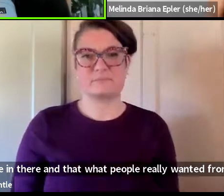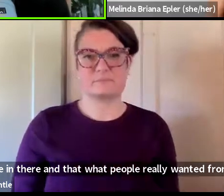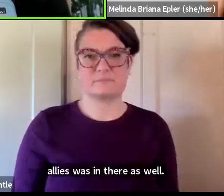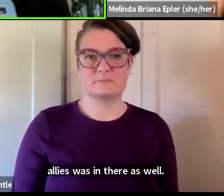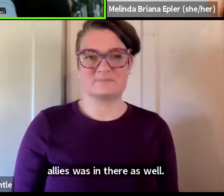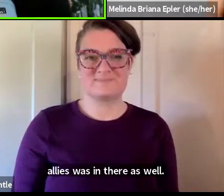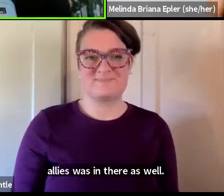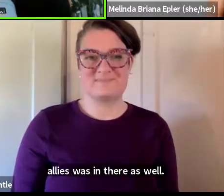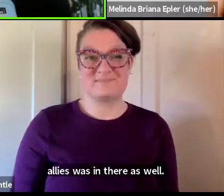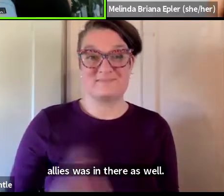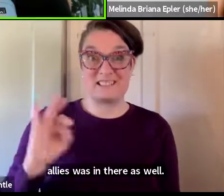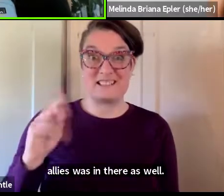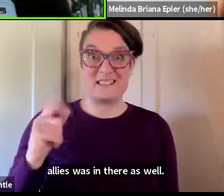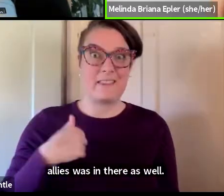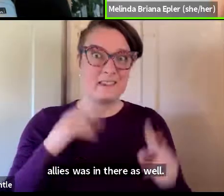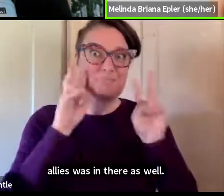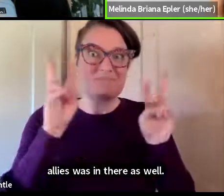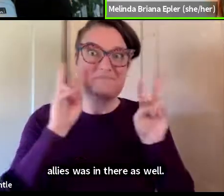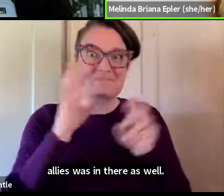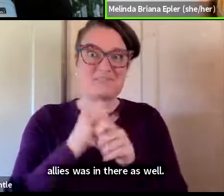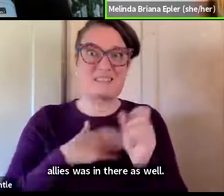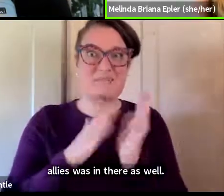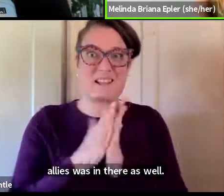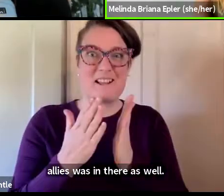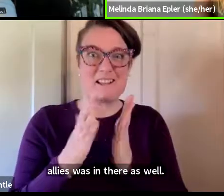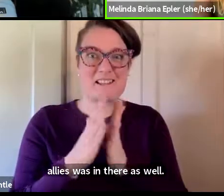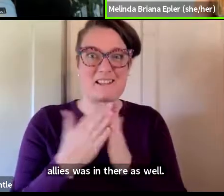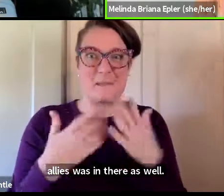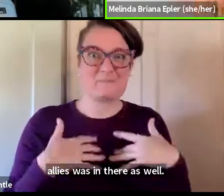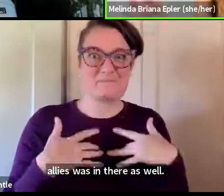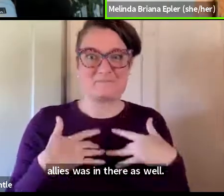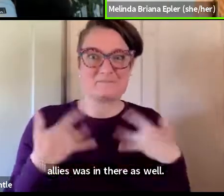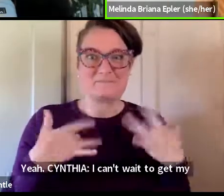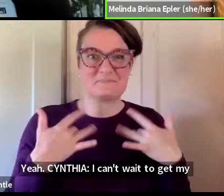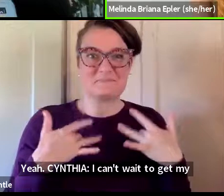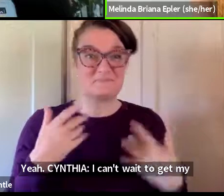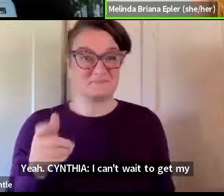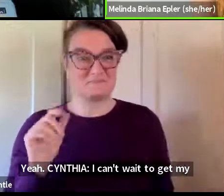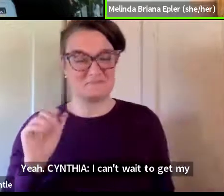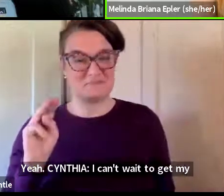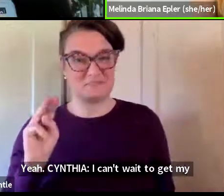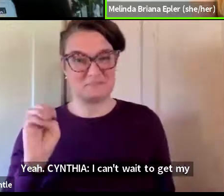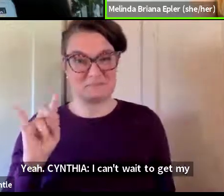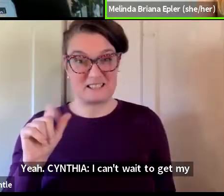Well, I can't wait to get my copy. Thank you. If anybody wants